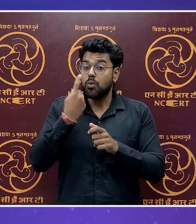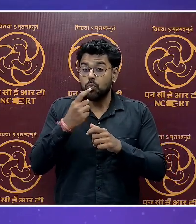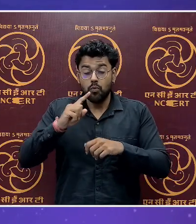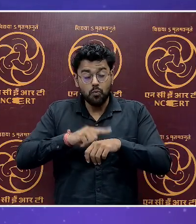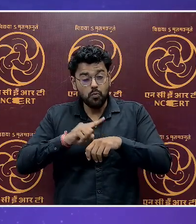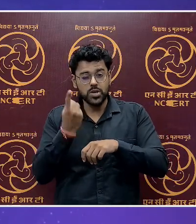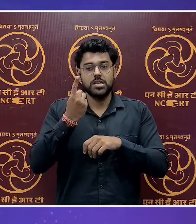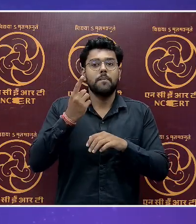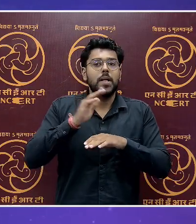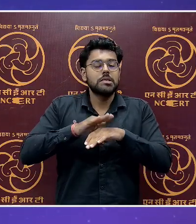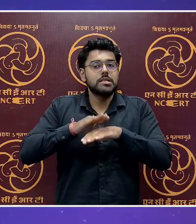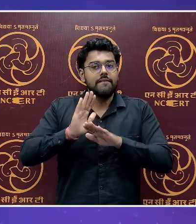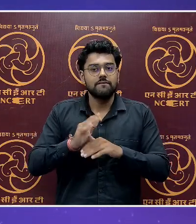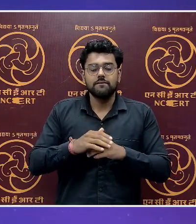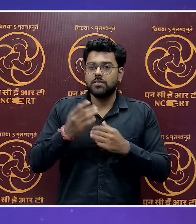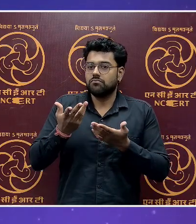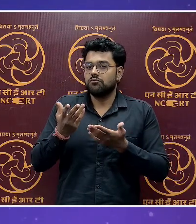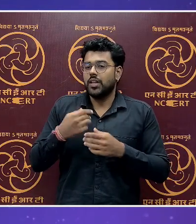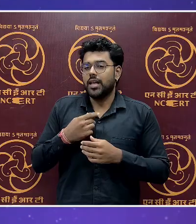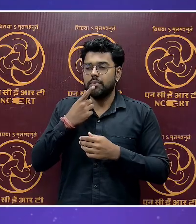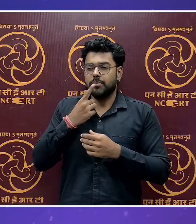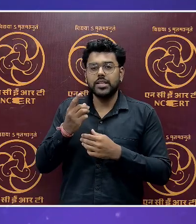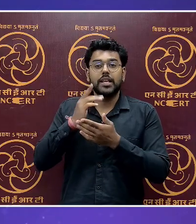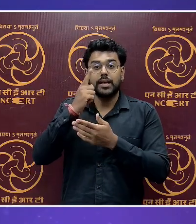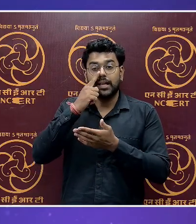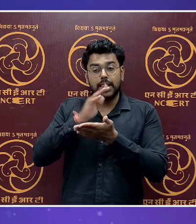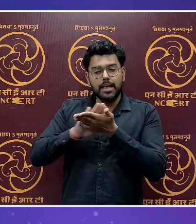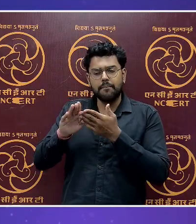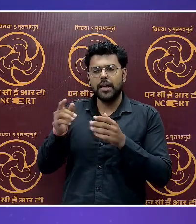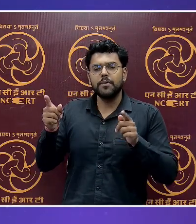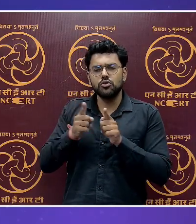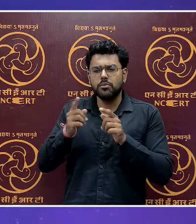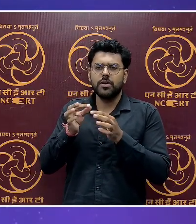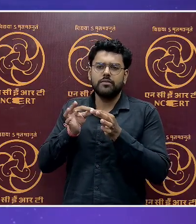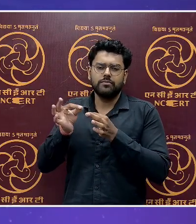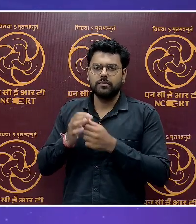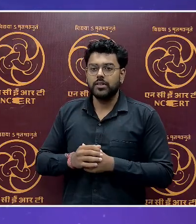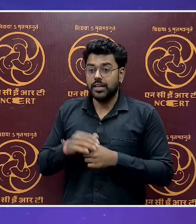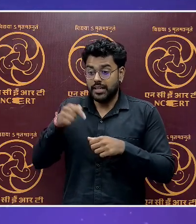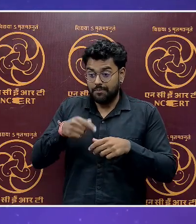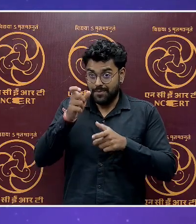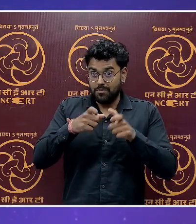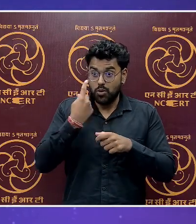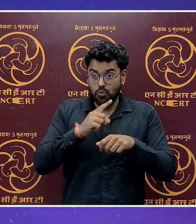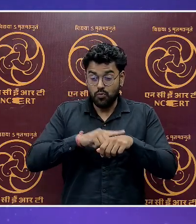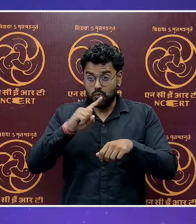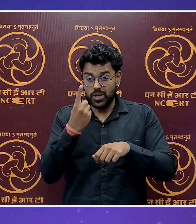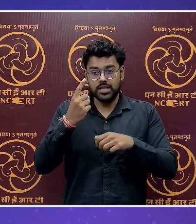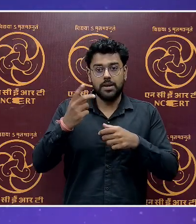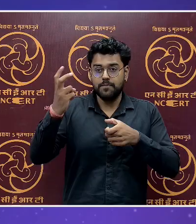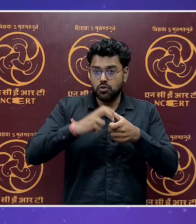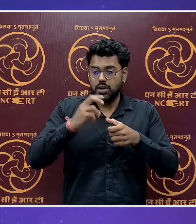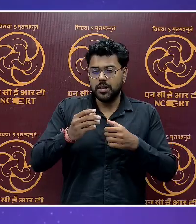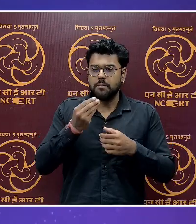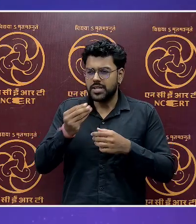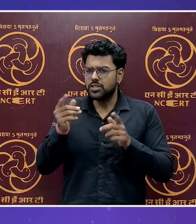very first time, Hemlatta ma'am, I want to ask you very briefly, for all those who have joined us today for the first time, just a